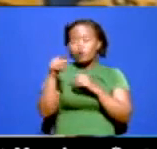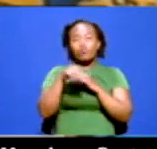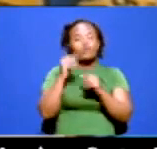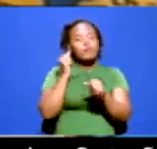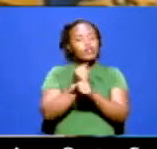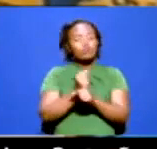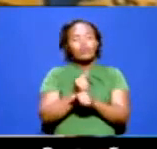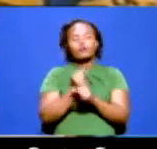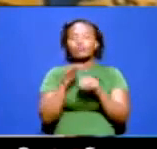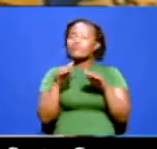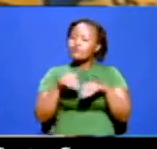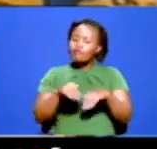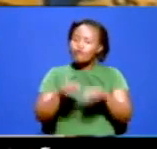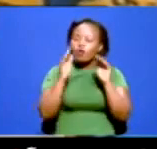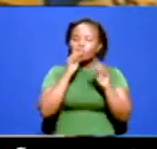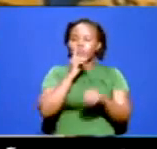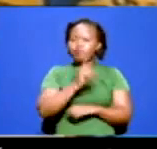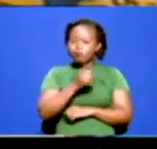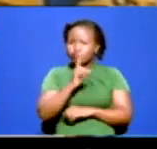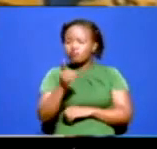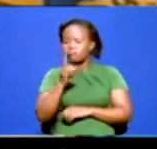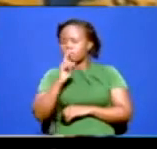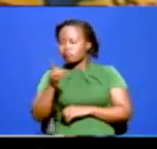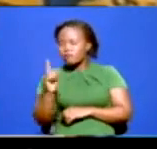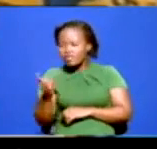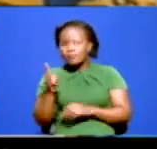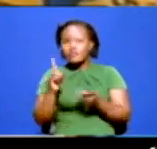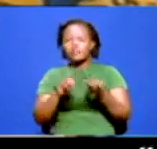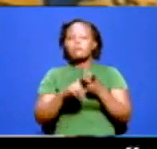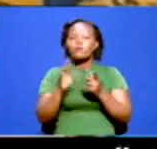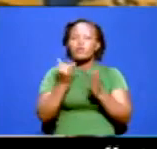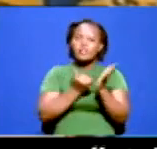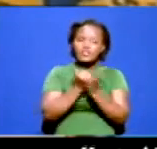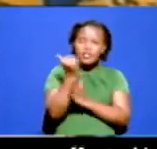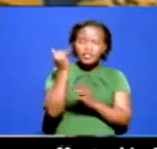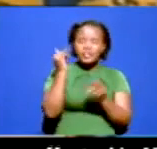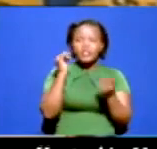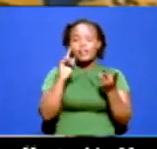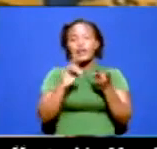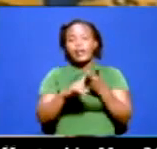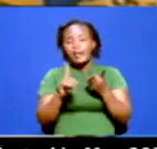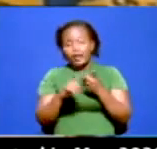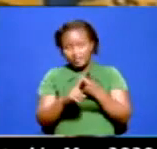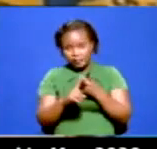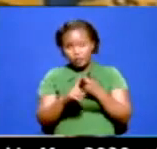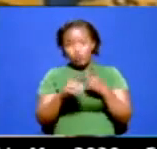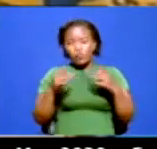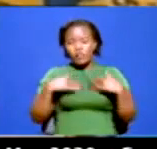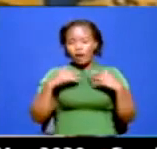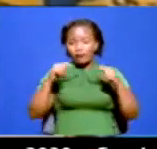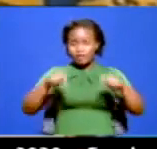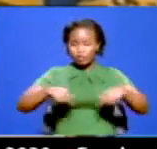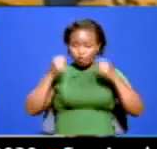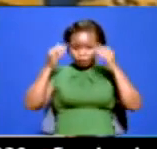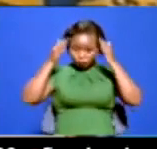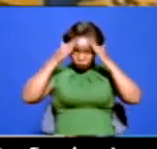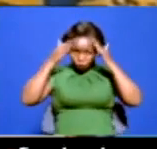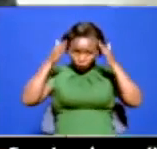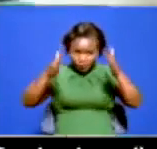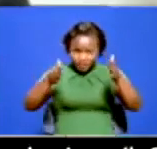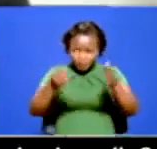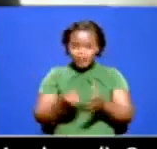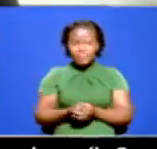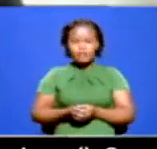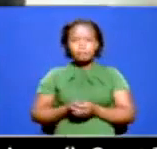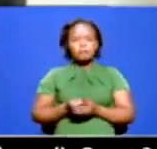discipline, we enforce integrity, and we enforce self-commitment. All right. Yeah. It's important to talk